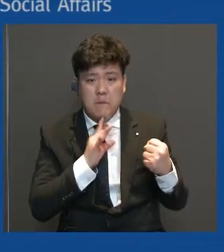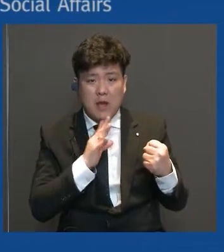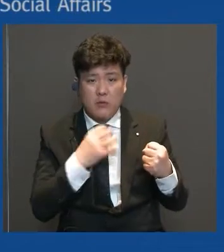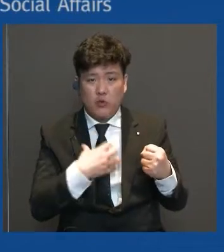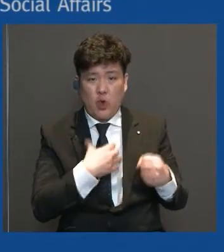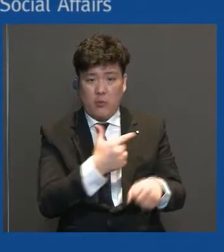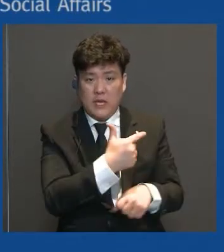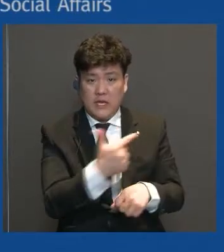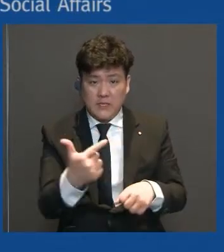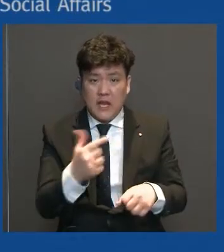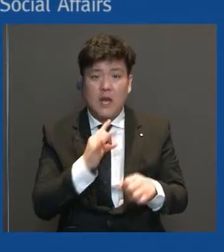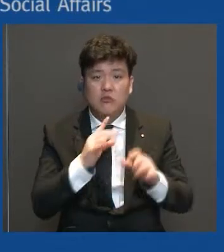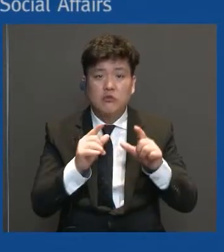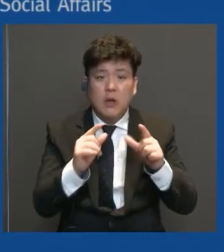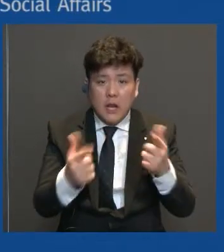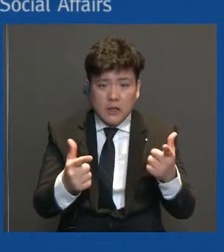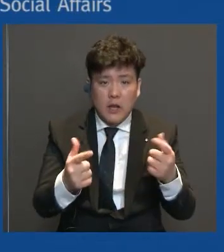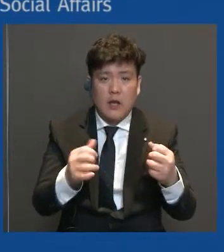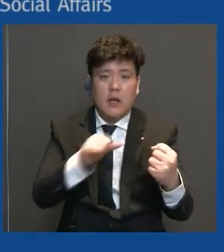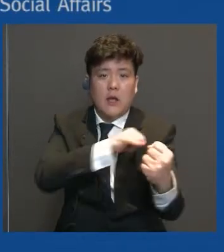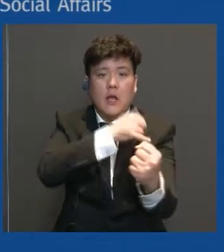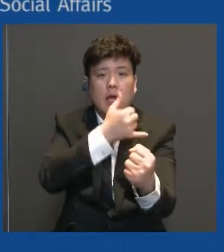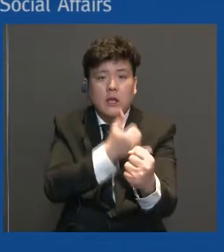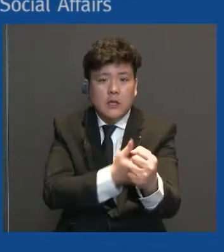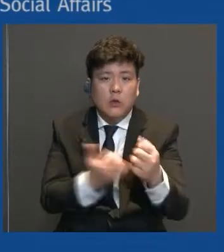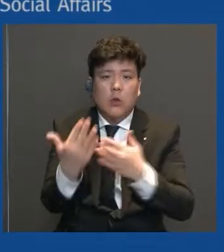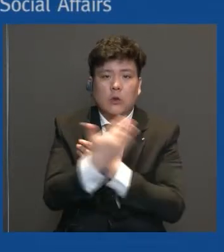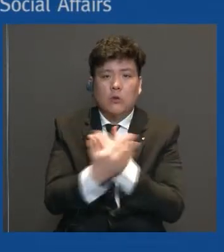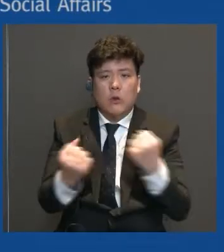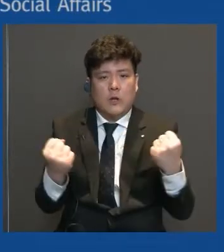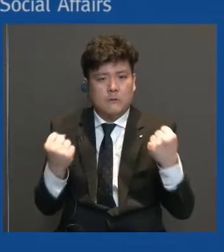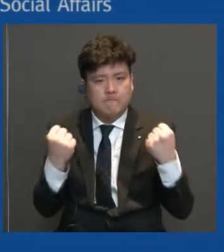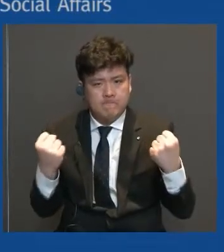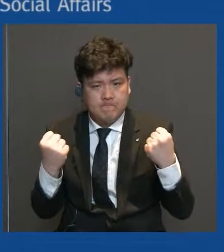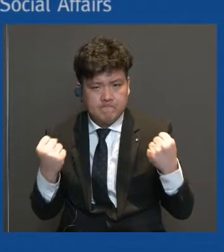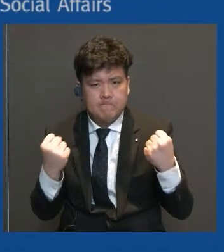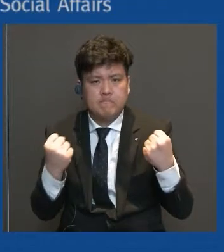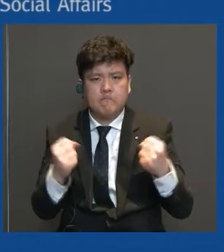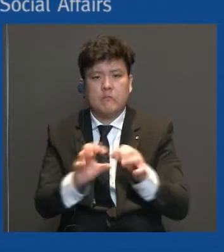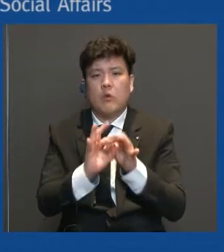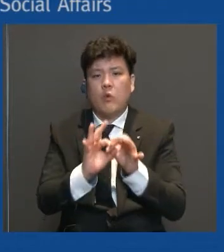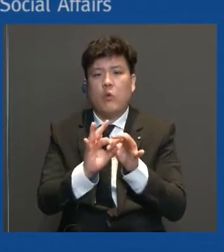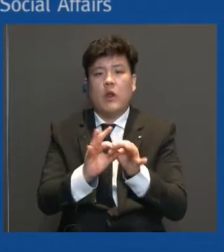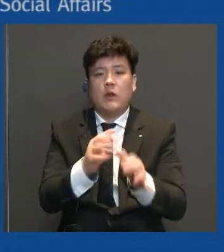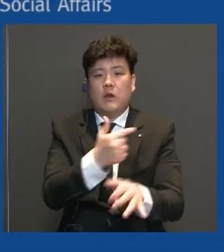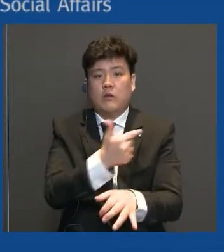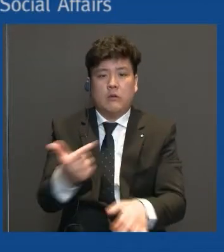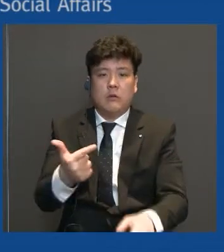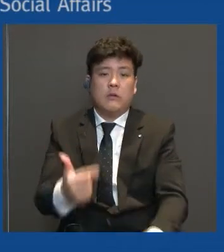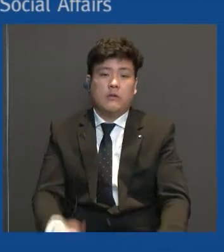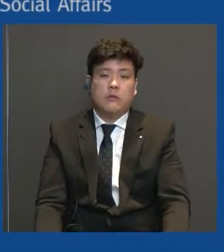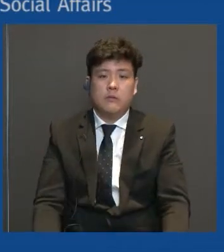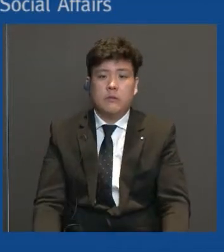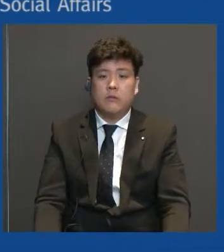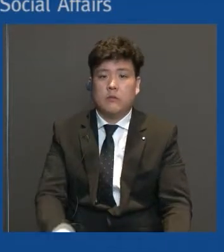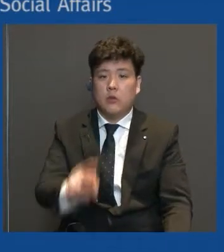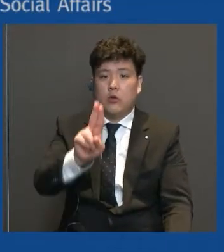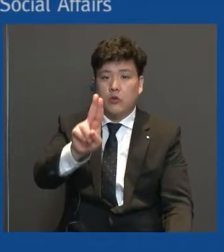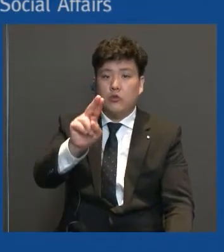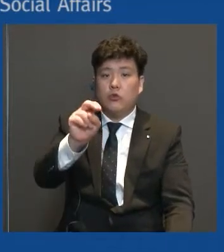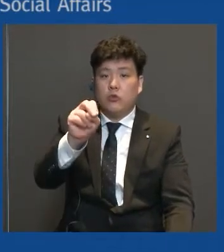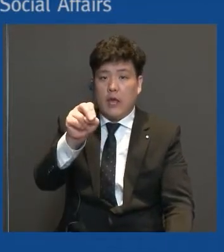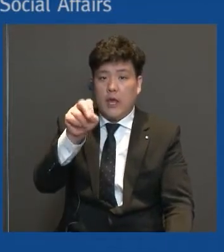the International Day of Older Persons in 2020. He emphasized that the COVID-19